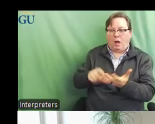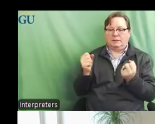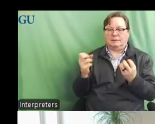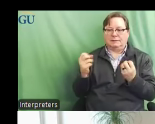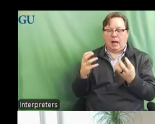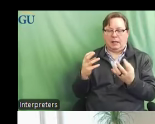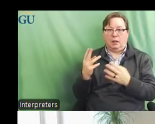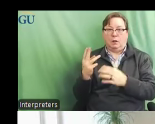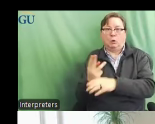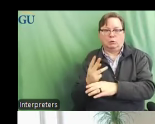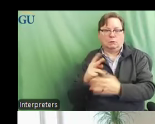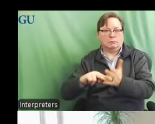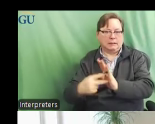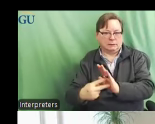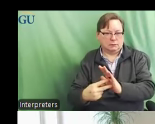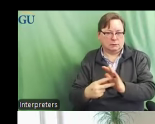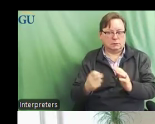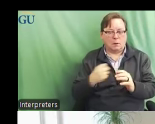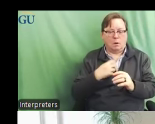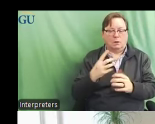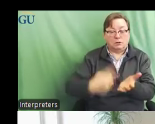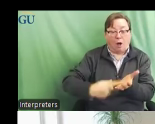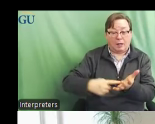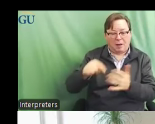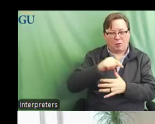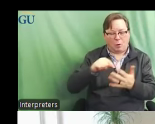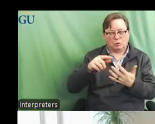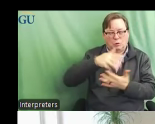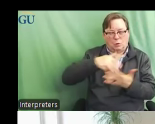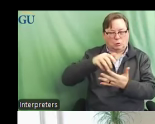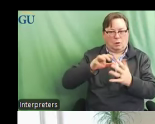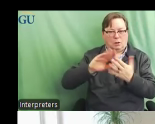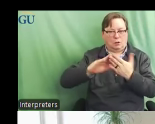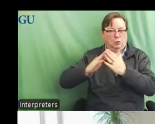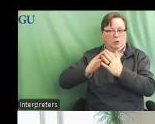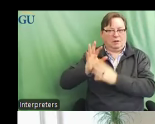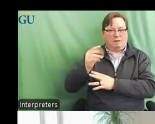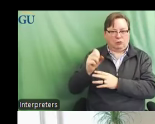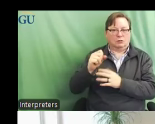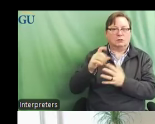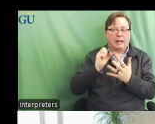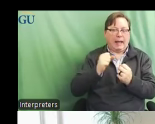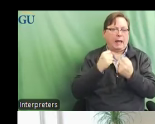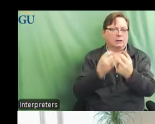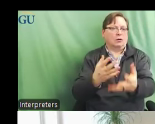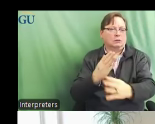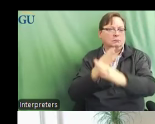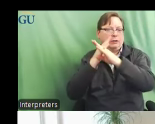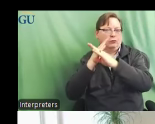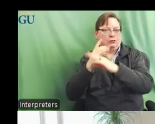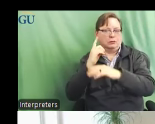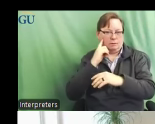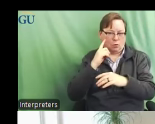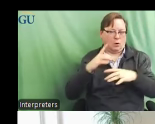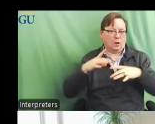some of those social and community factors can be barriers for child language acquisition. Then there may